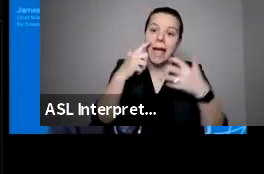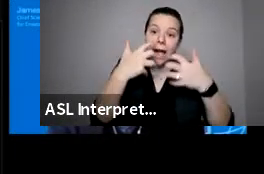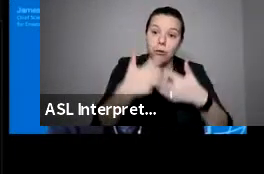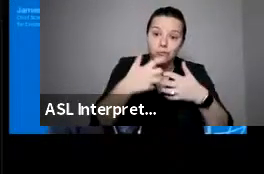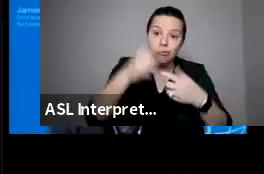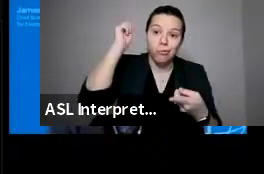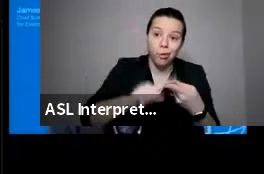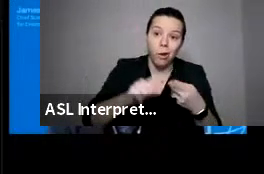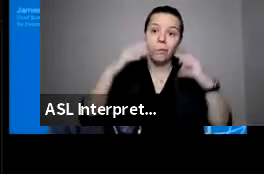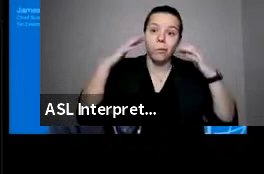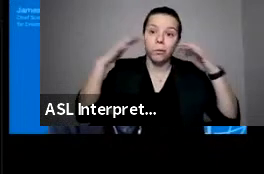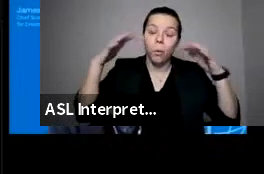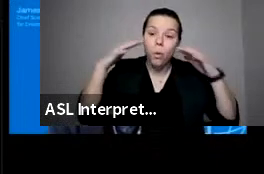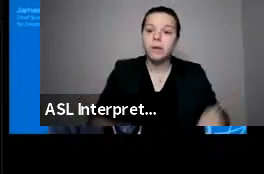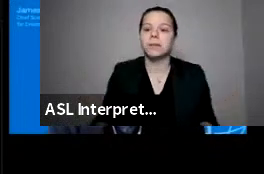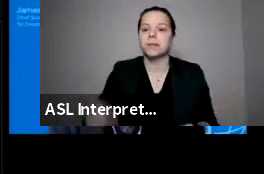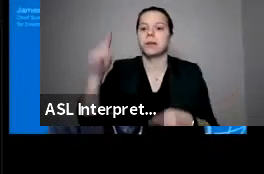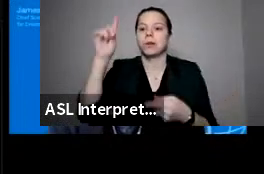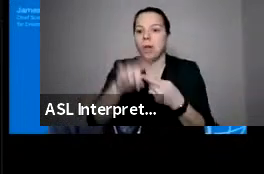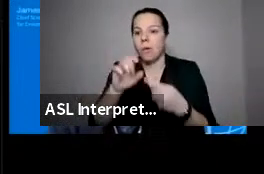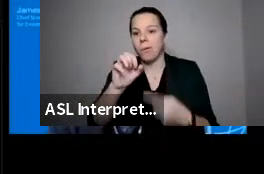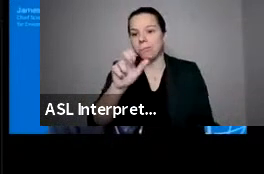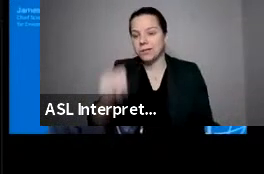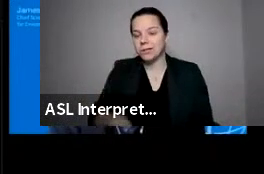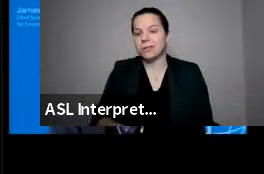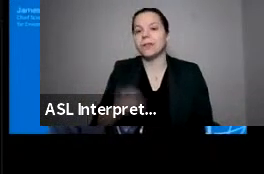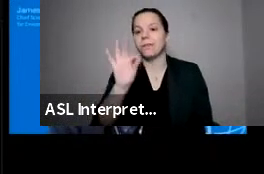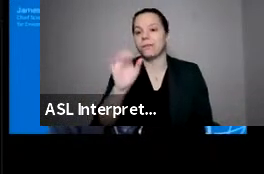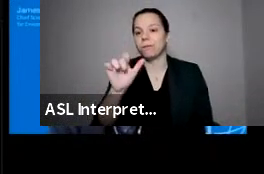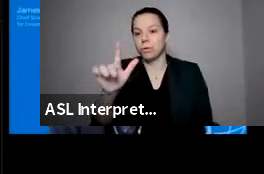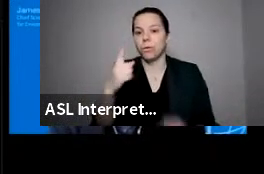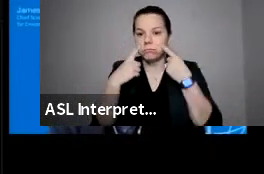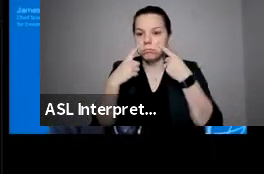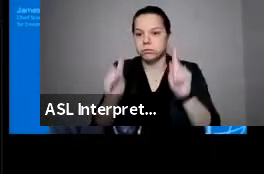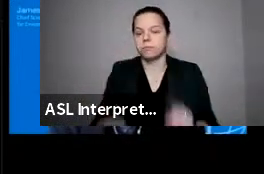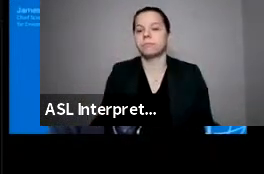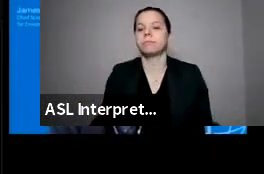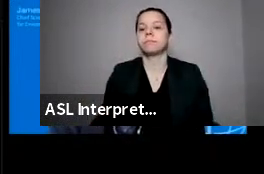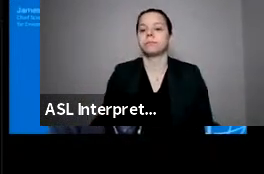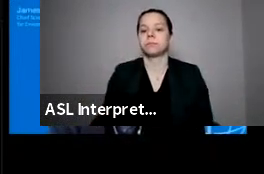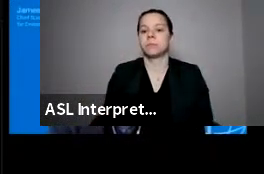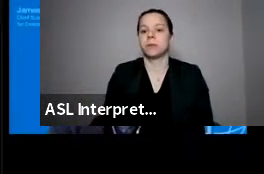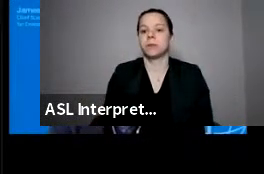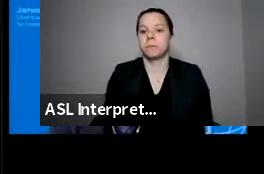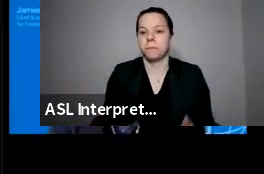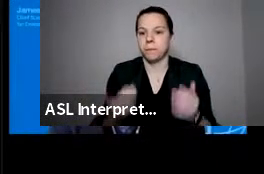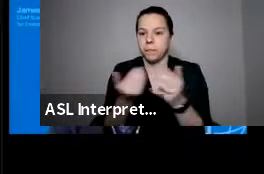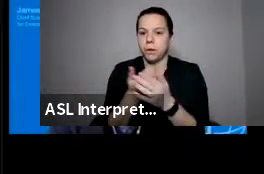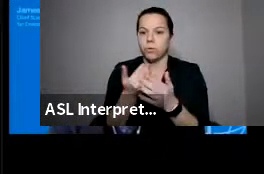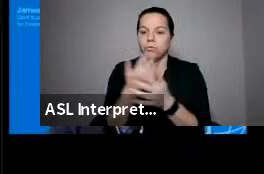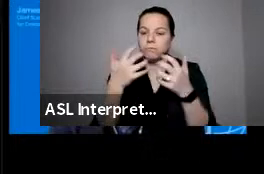well as improved fuel efficiency. And then as new aircraft and engine technologies, as these enter the fleet,